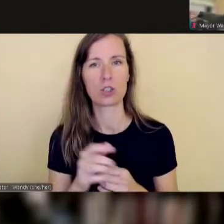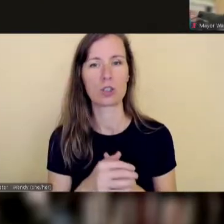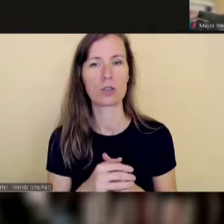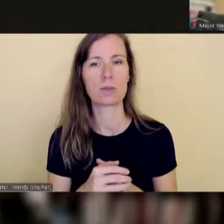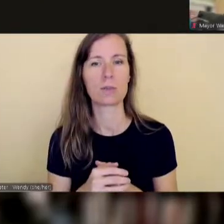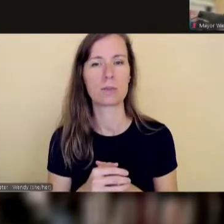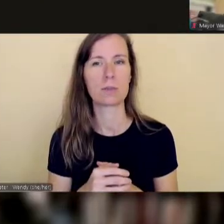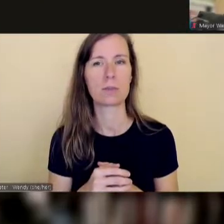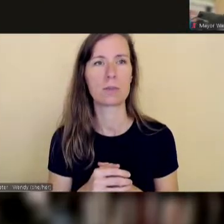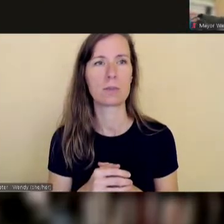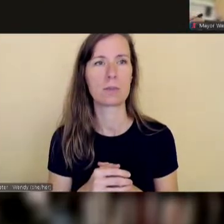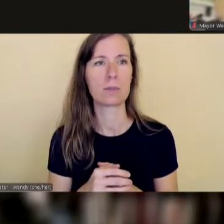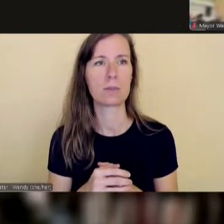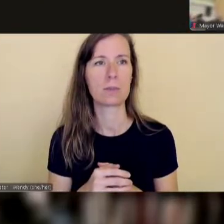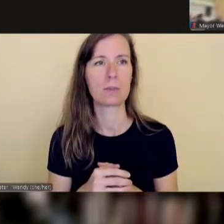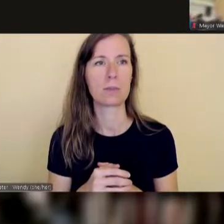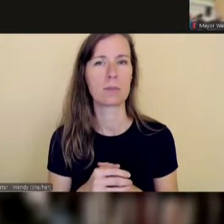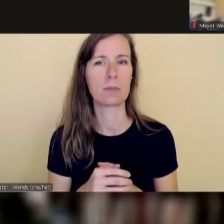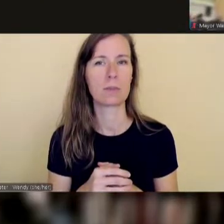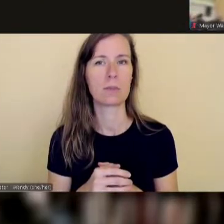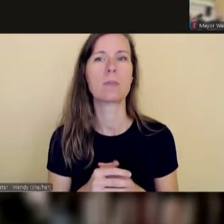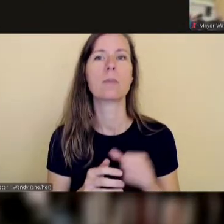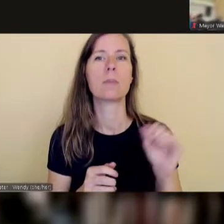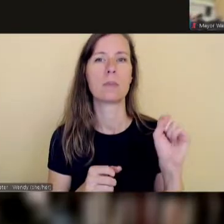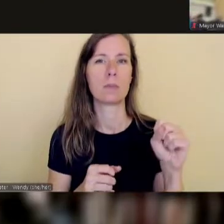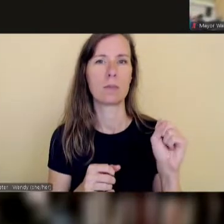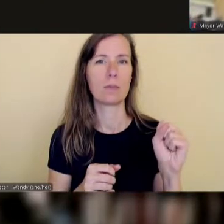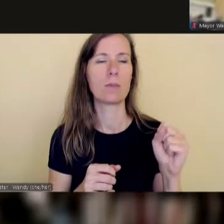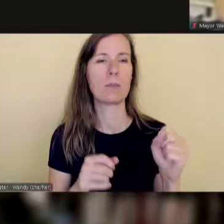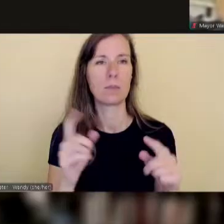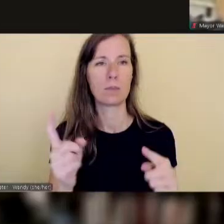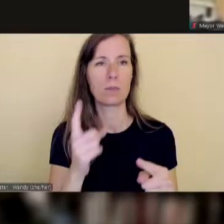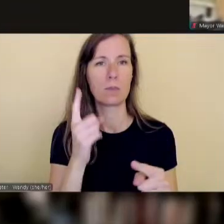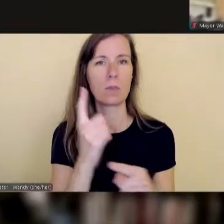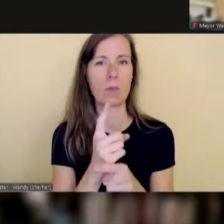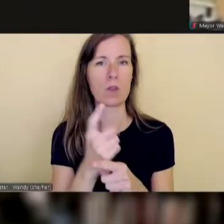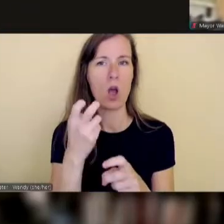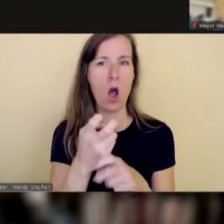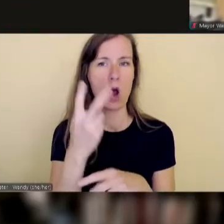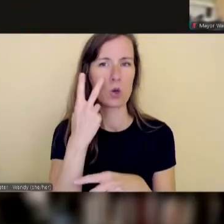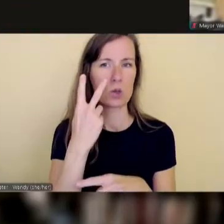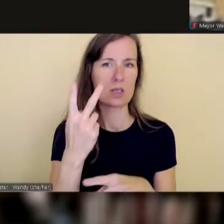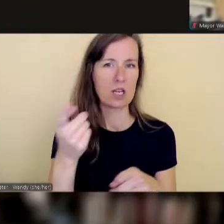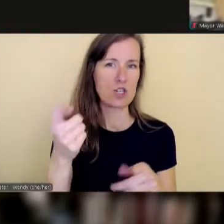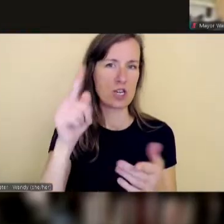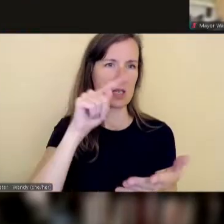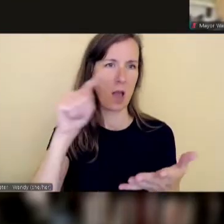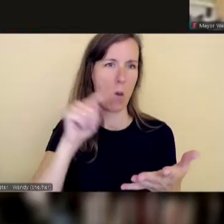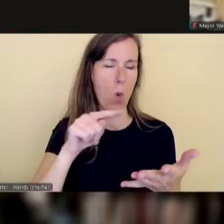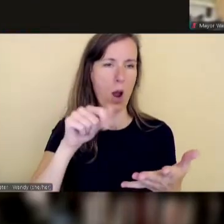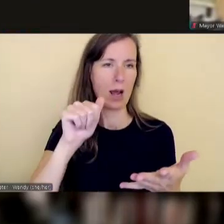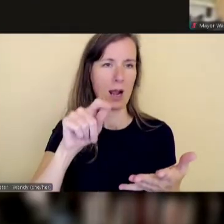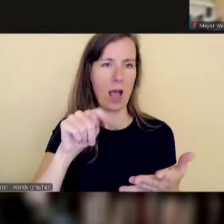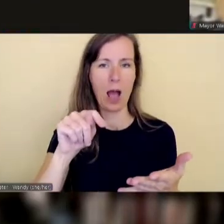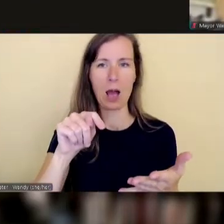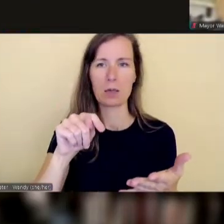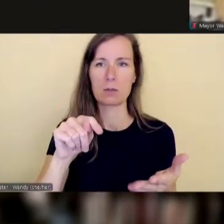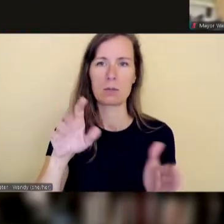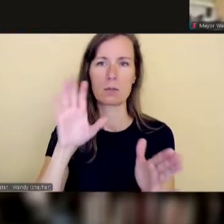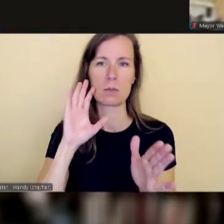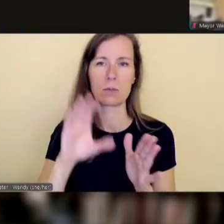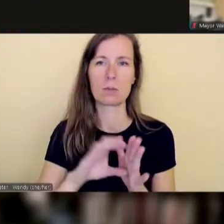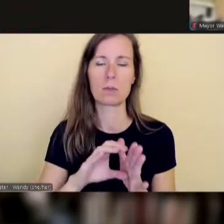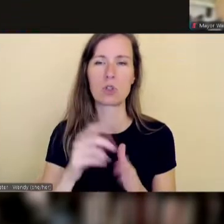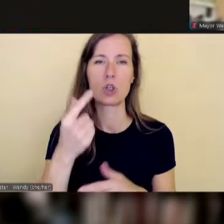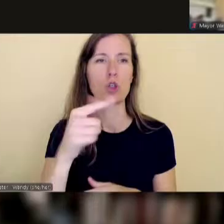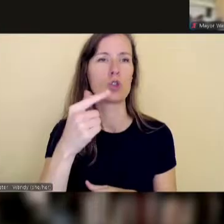is really can you the use the front microphone? yard. Yes, you're correct. She's pointing, Wow. it's hard to see Where the little, with the green